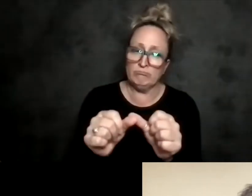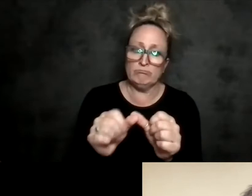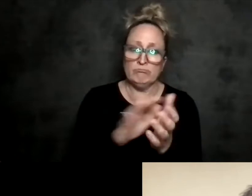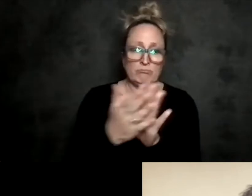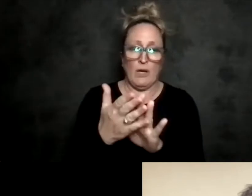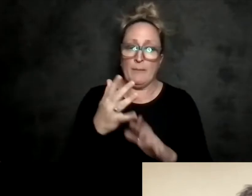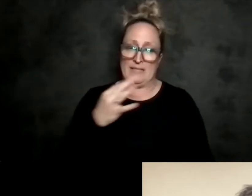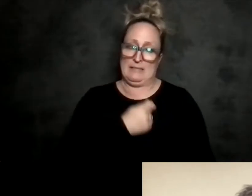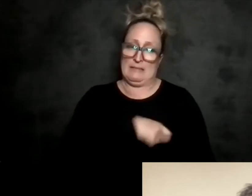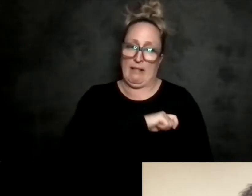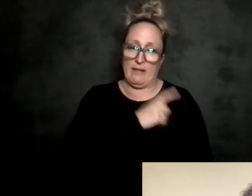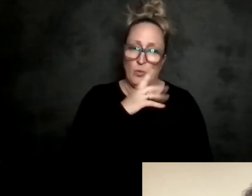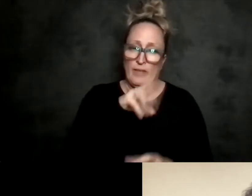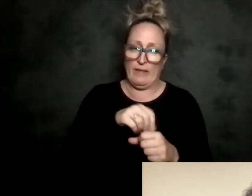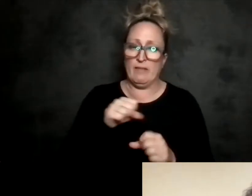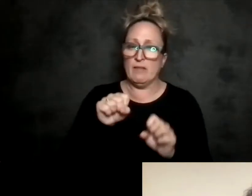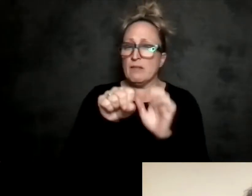a delegate in the state party.